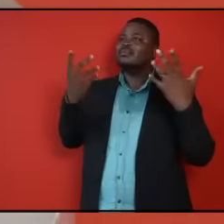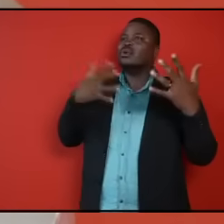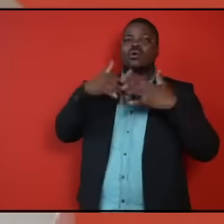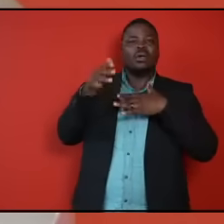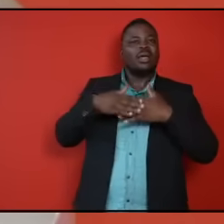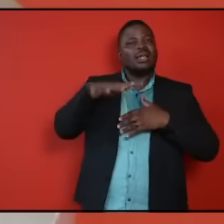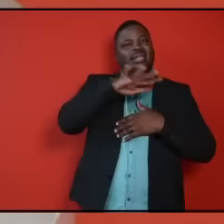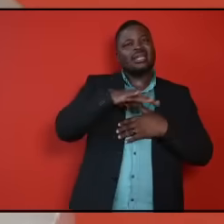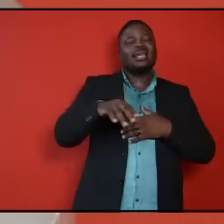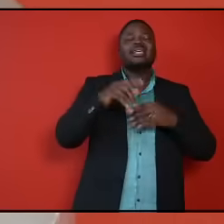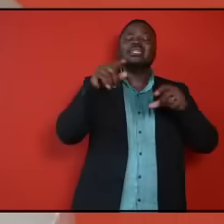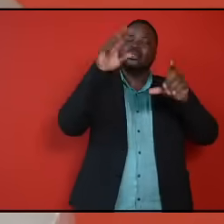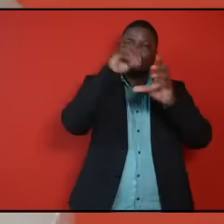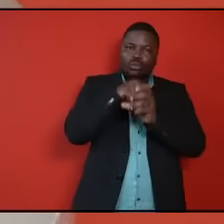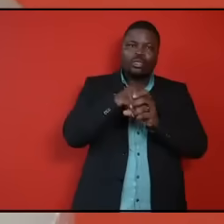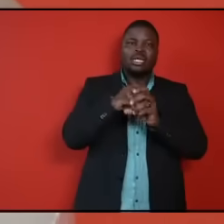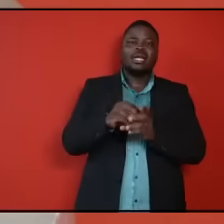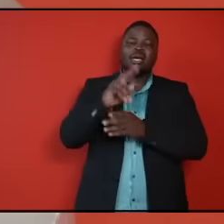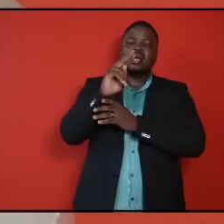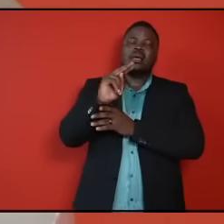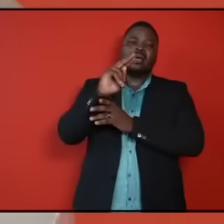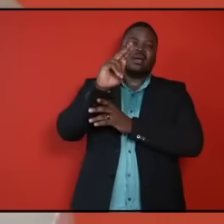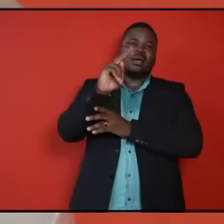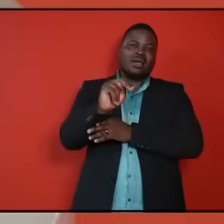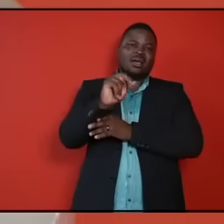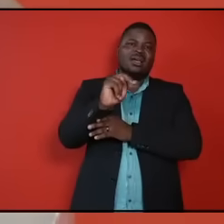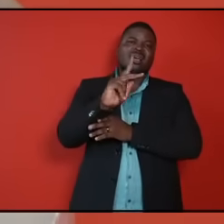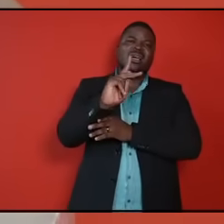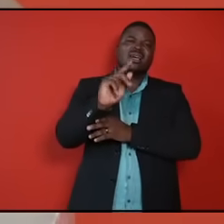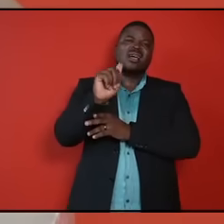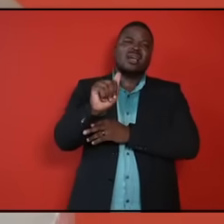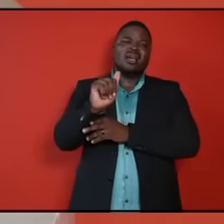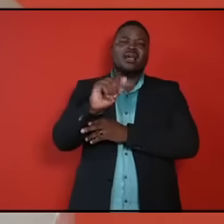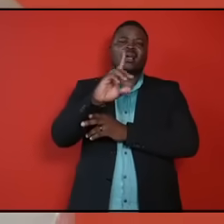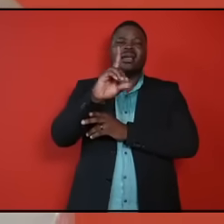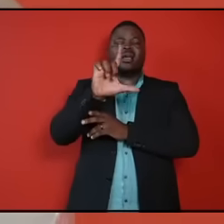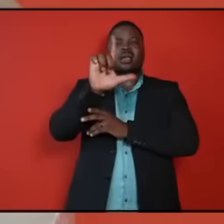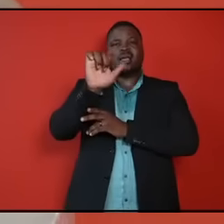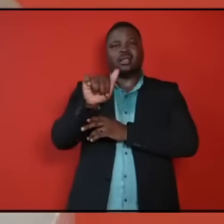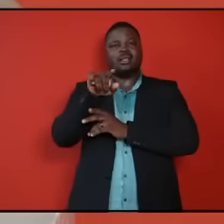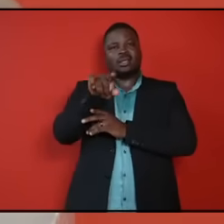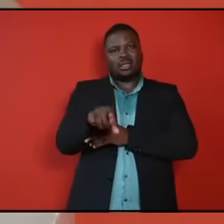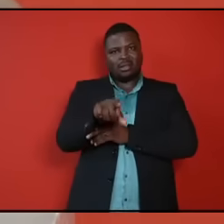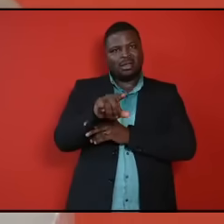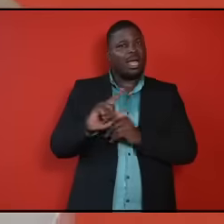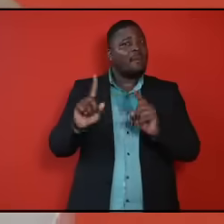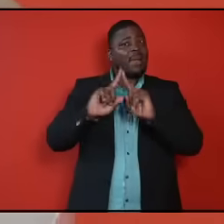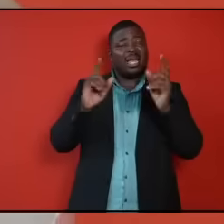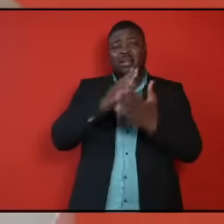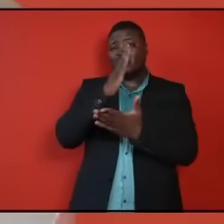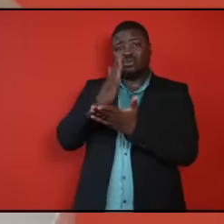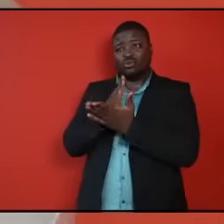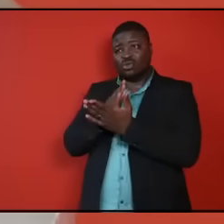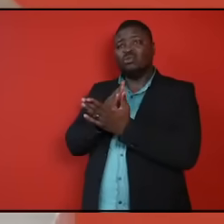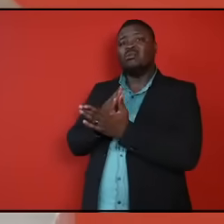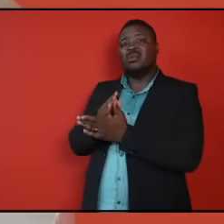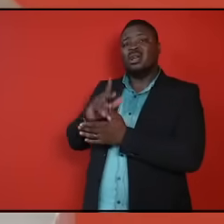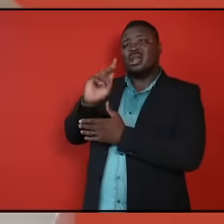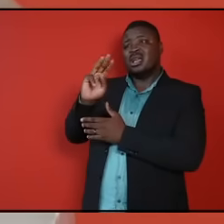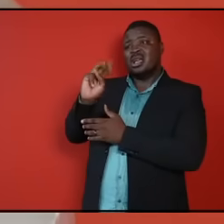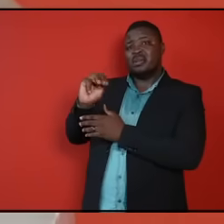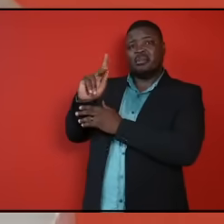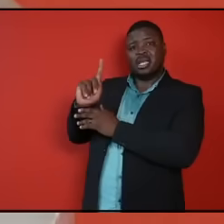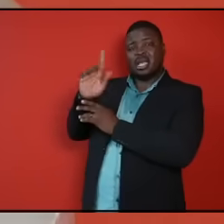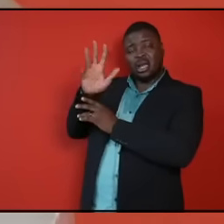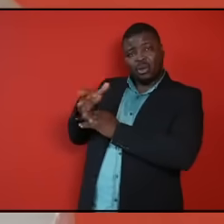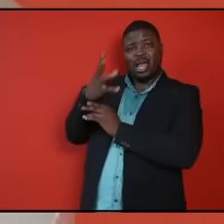I'm not sure if MK will have a candidate in 13 in Polokwane, Seshego. I don't know.